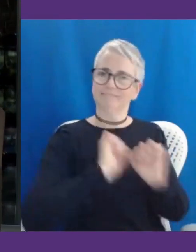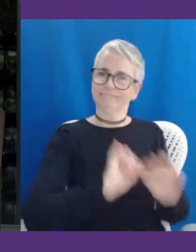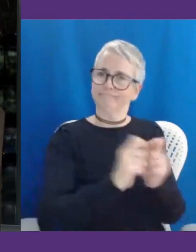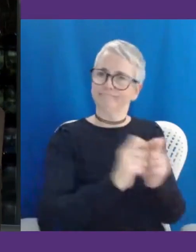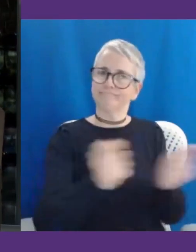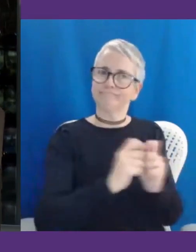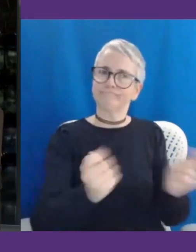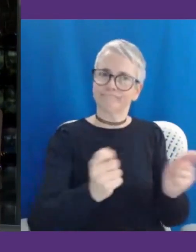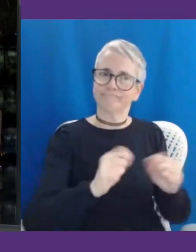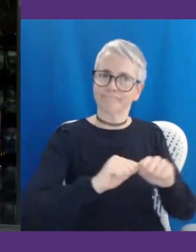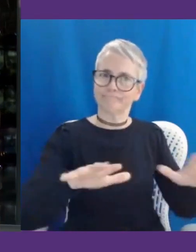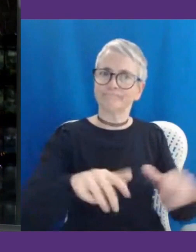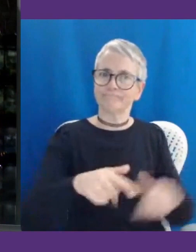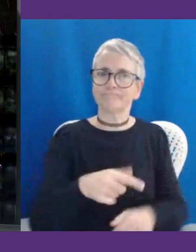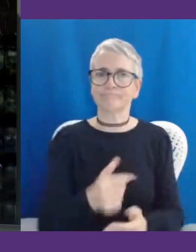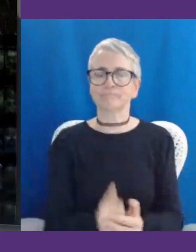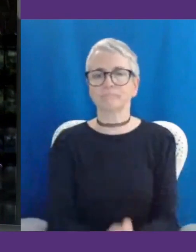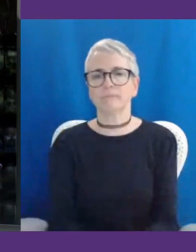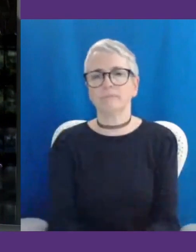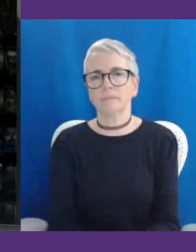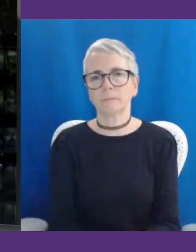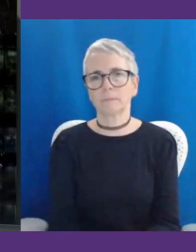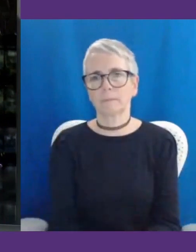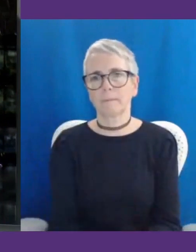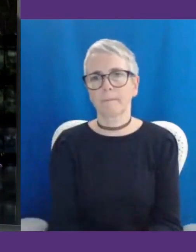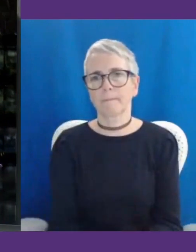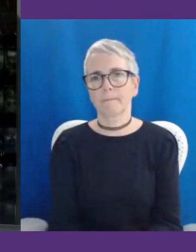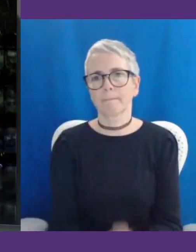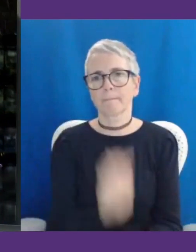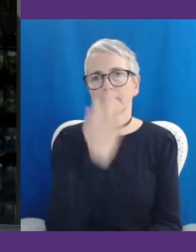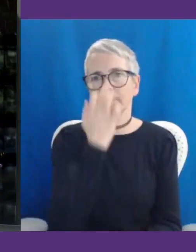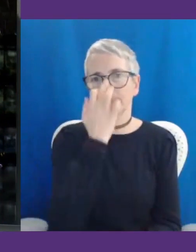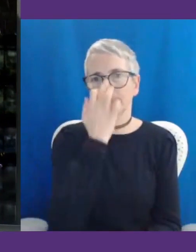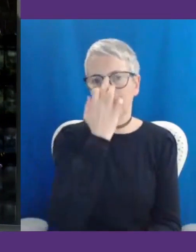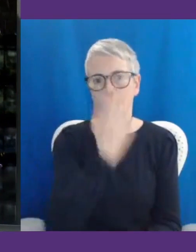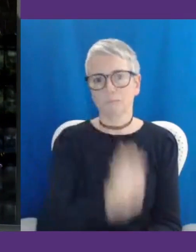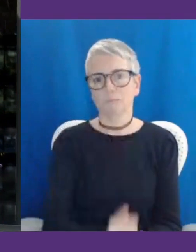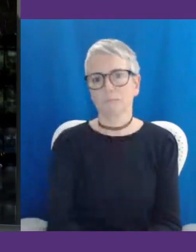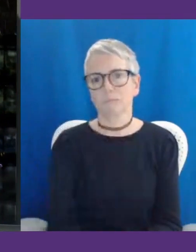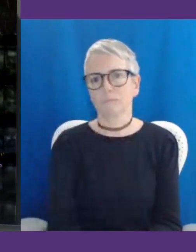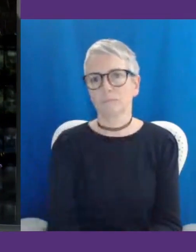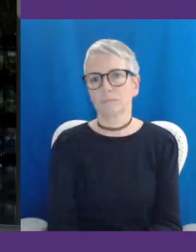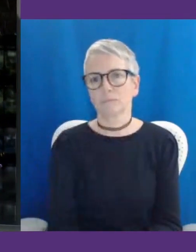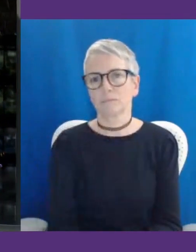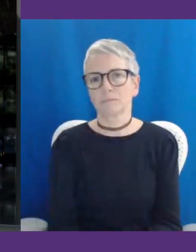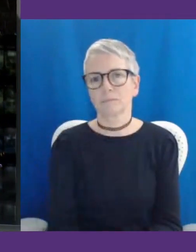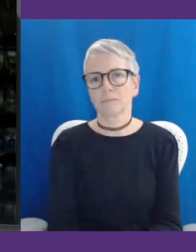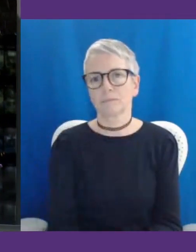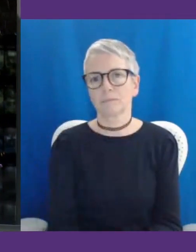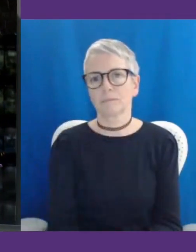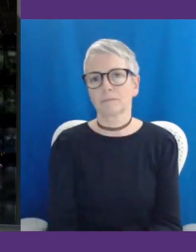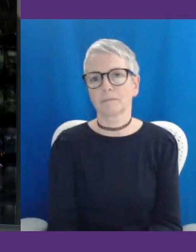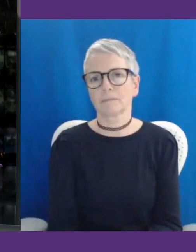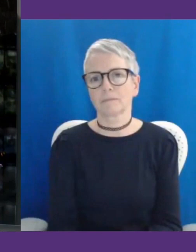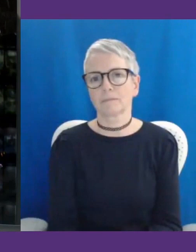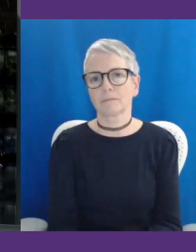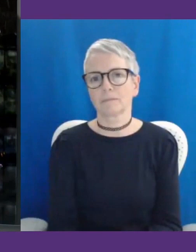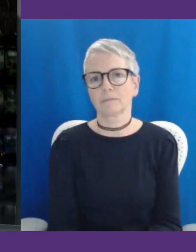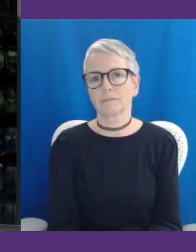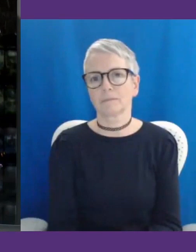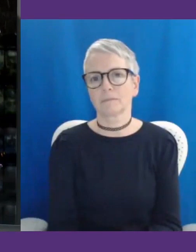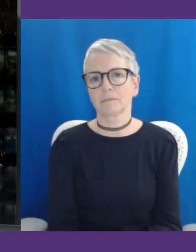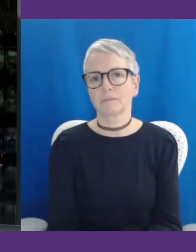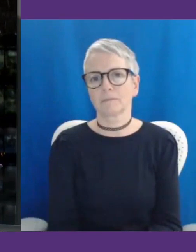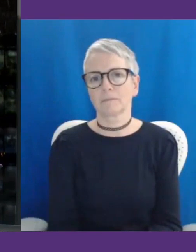I mean, it's a really good time to be having this discussion